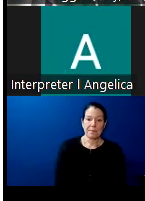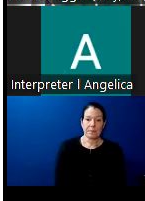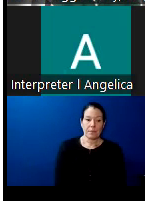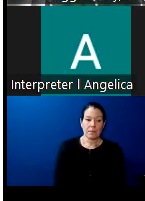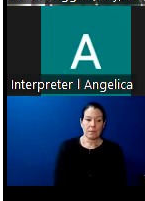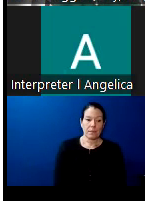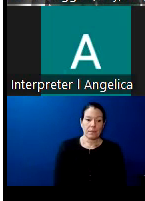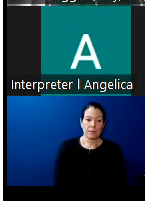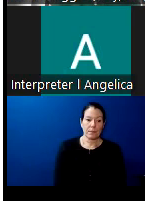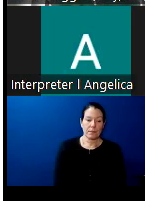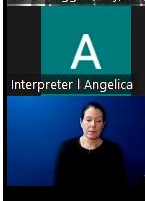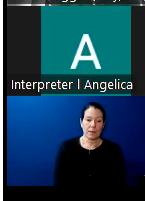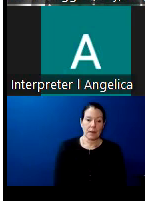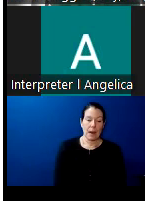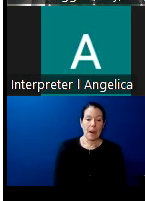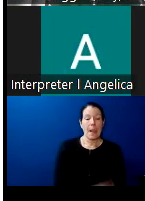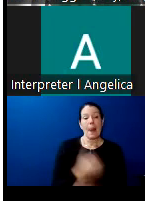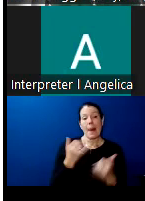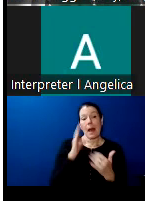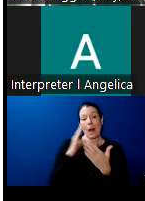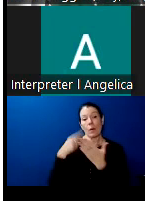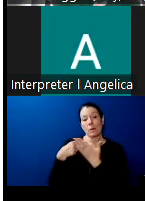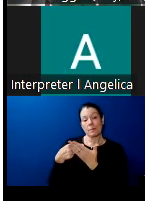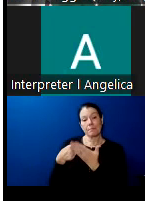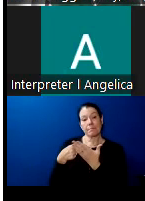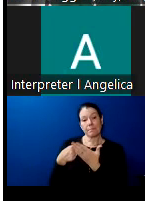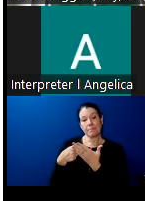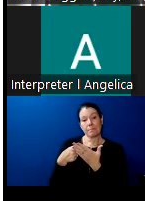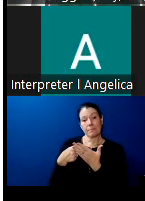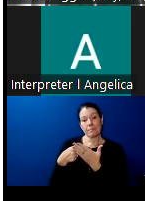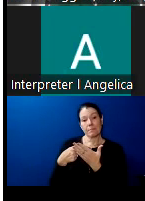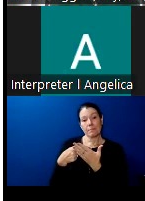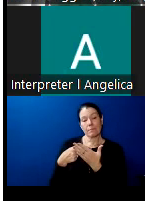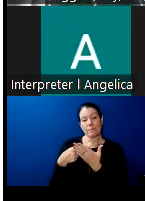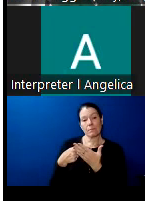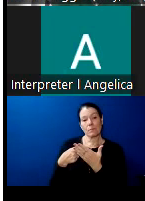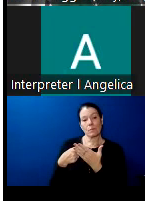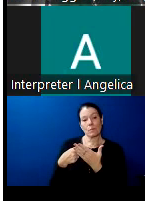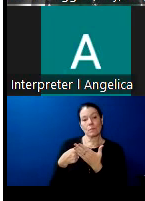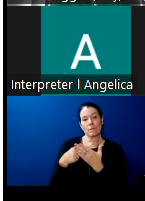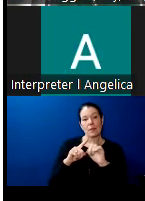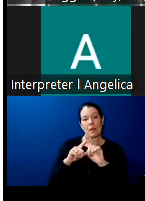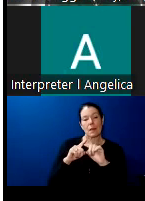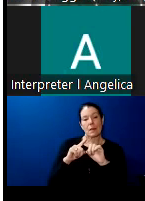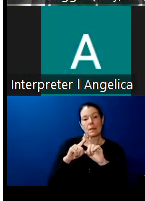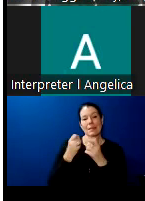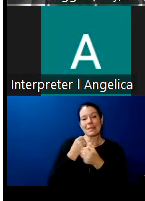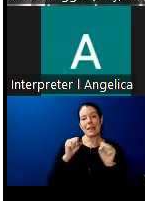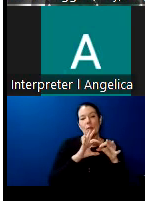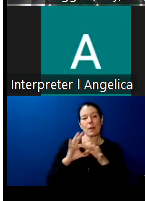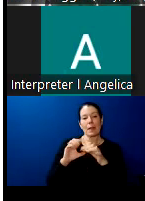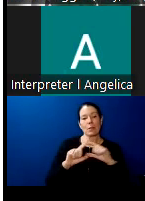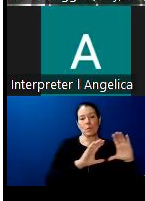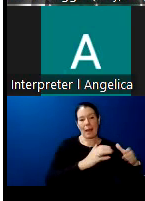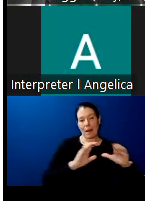Right, so we're going to discuss steps towards safety within a few different categories, but the first I